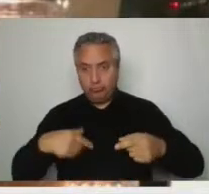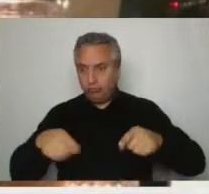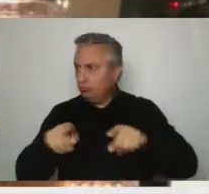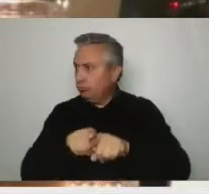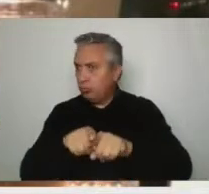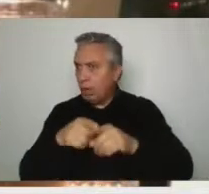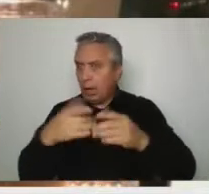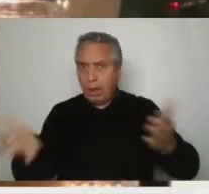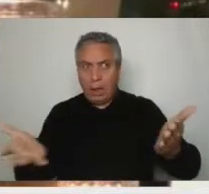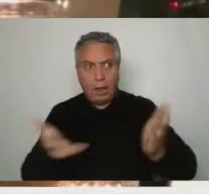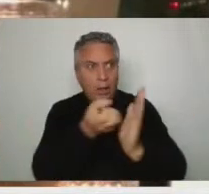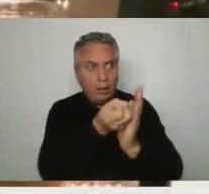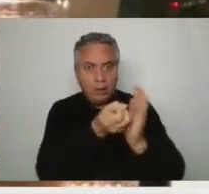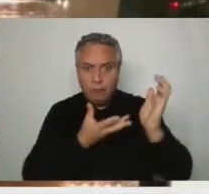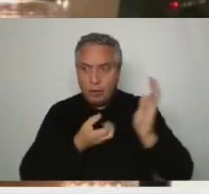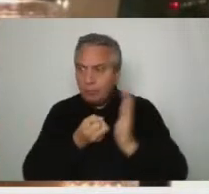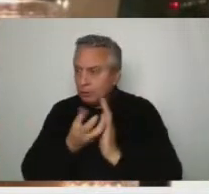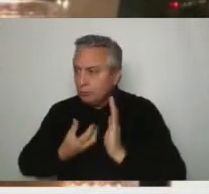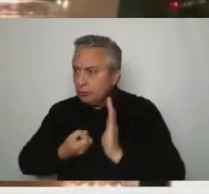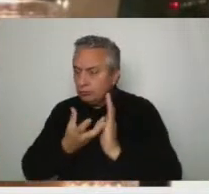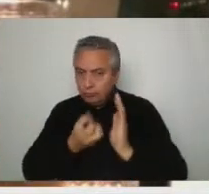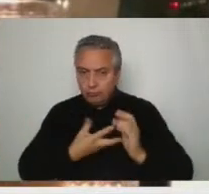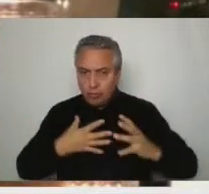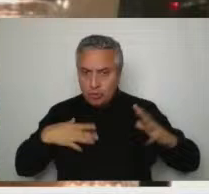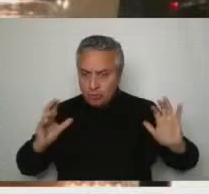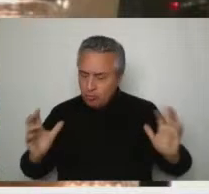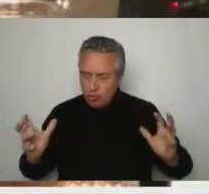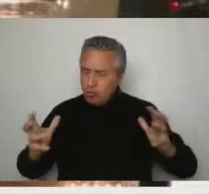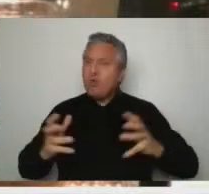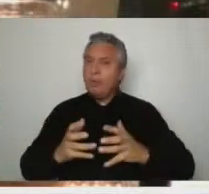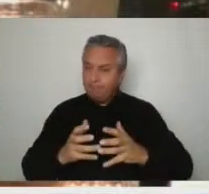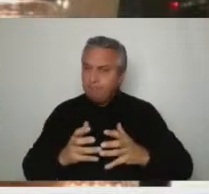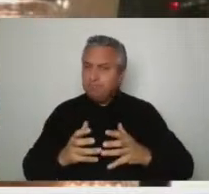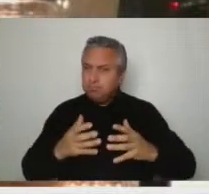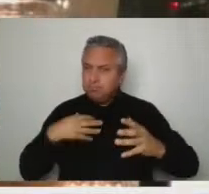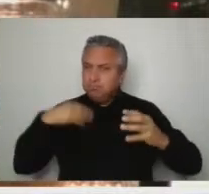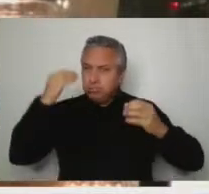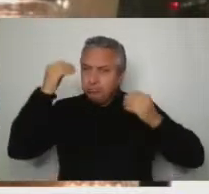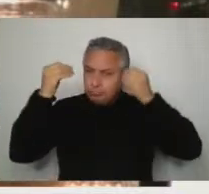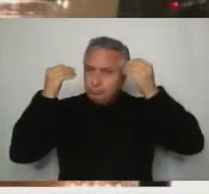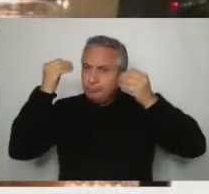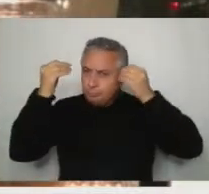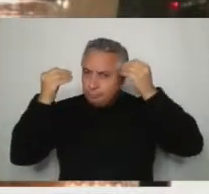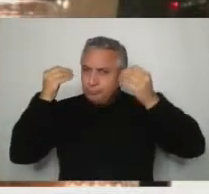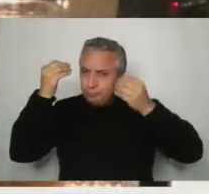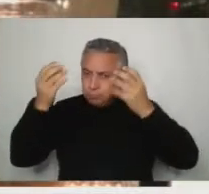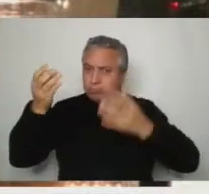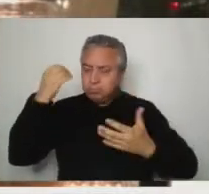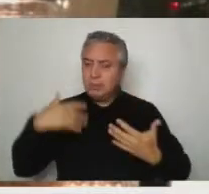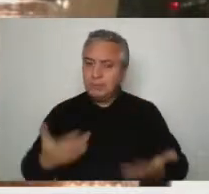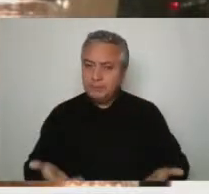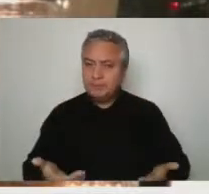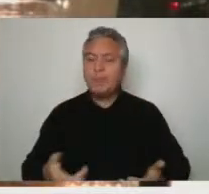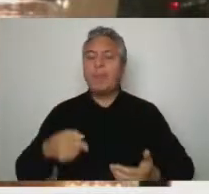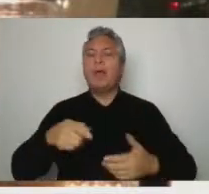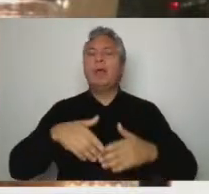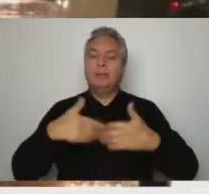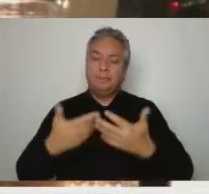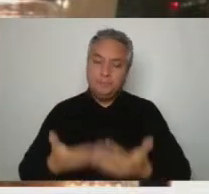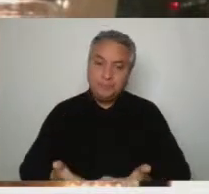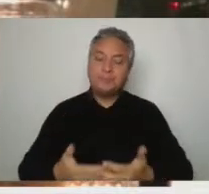is really a load of information that is hard to assimilate. It